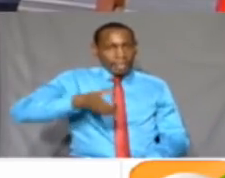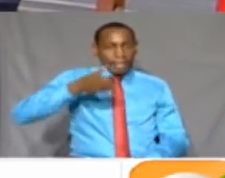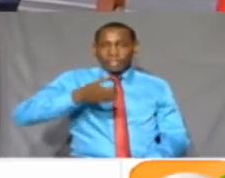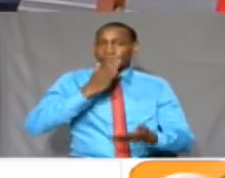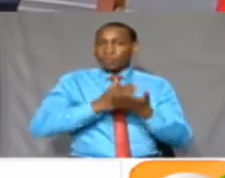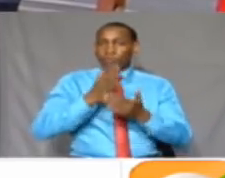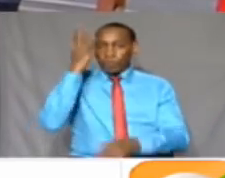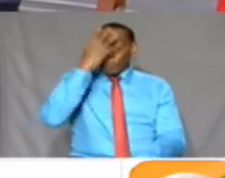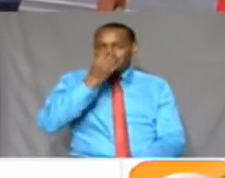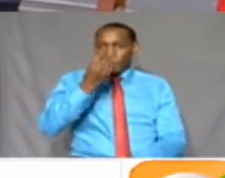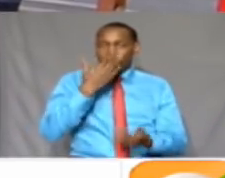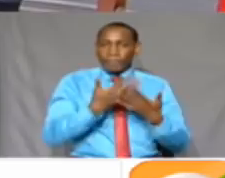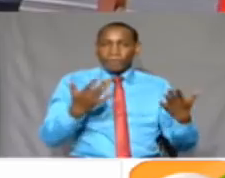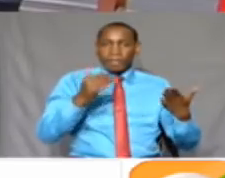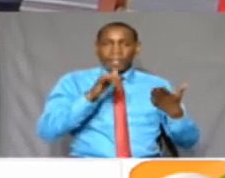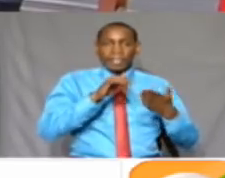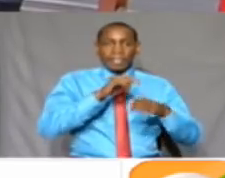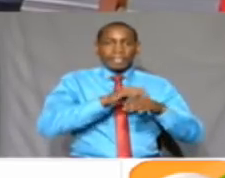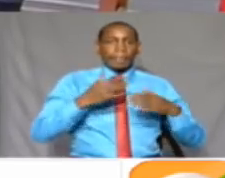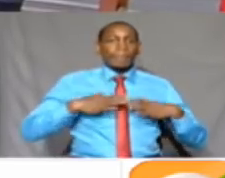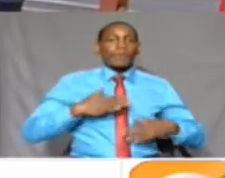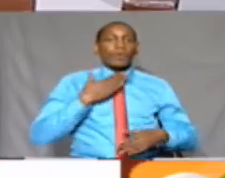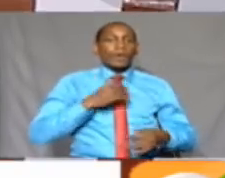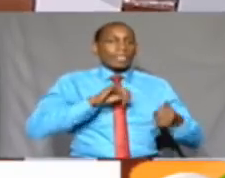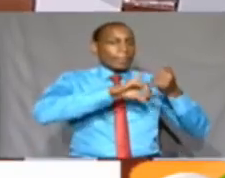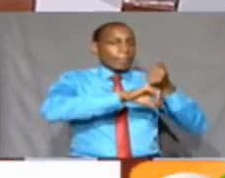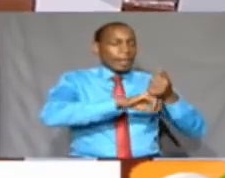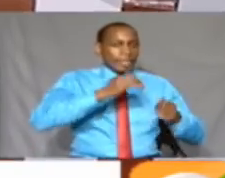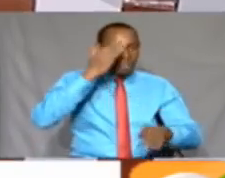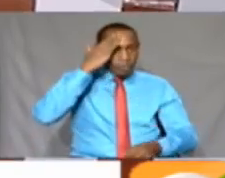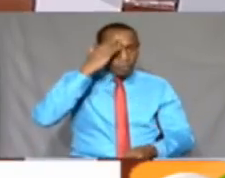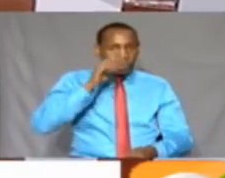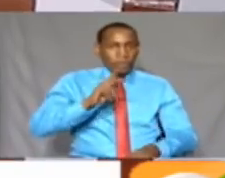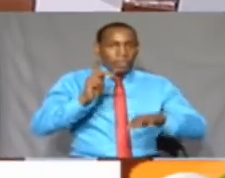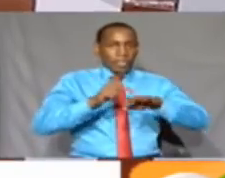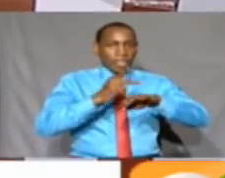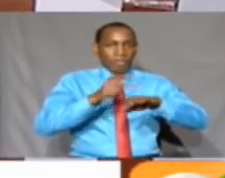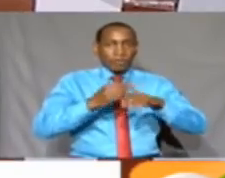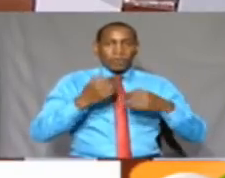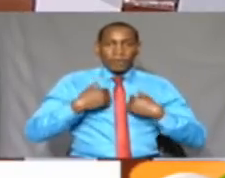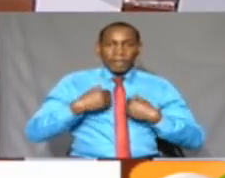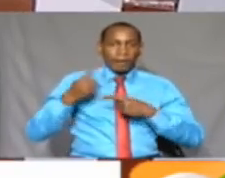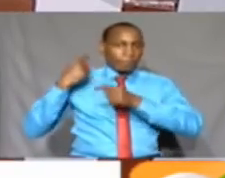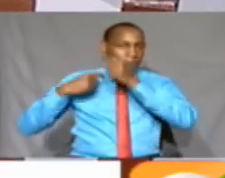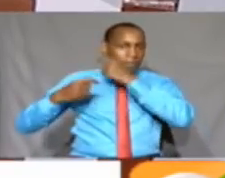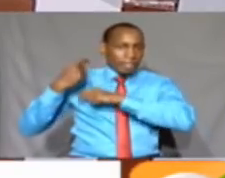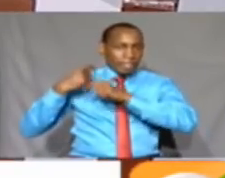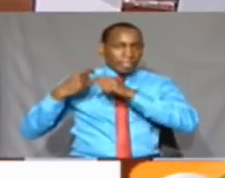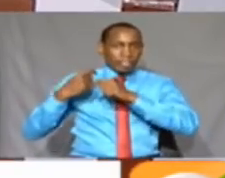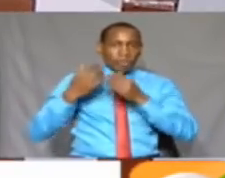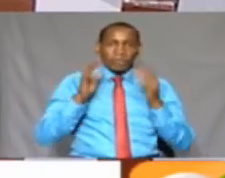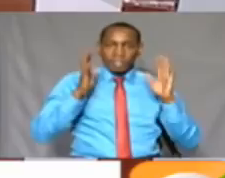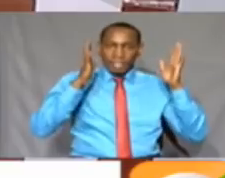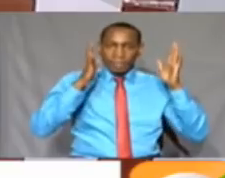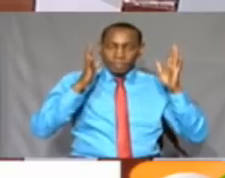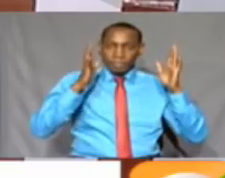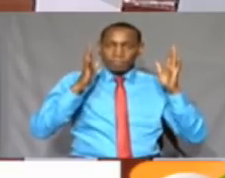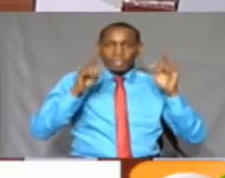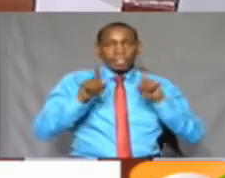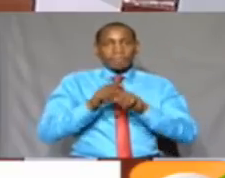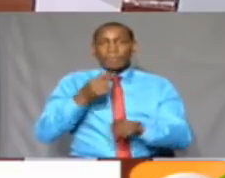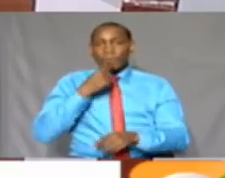thing. When people want to get married, you know, amongst the Kikuyu, you have Rurashio and Gurario. Amongst the Luo, you have